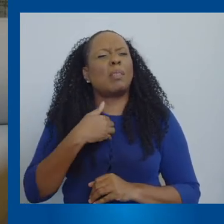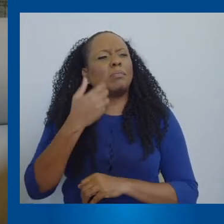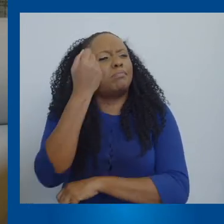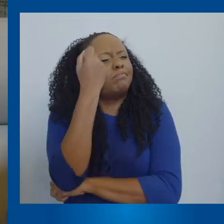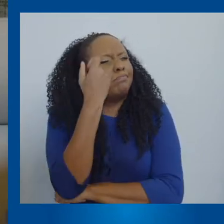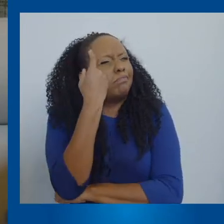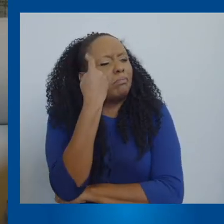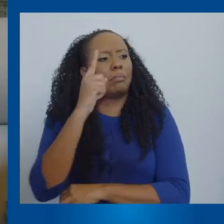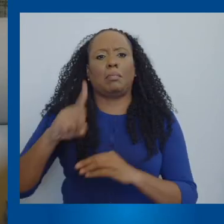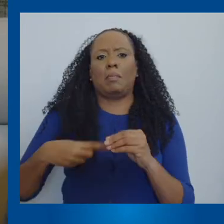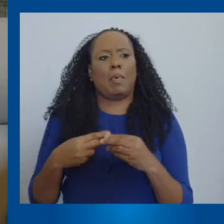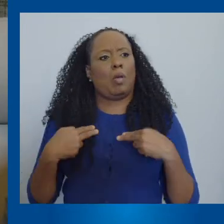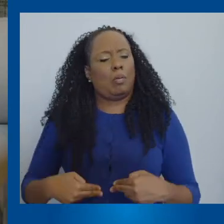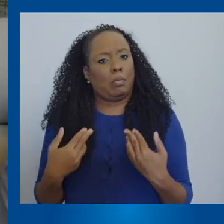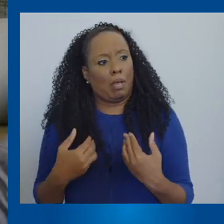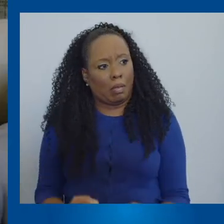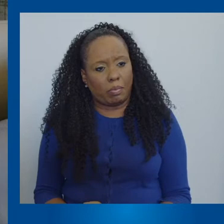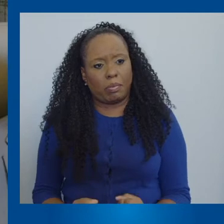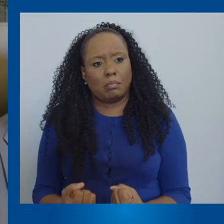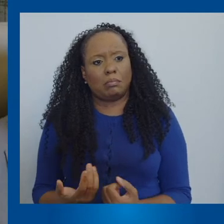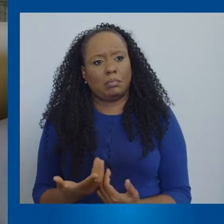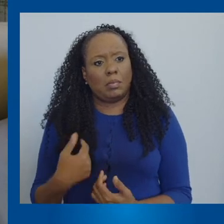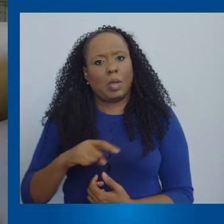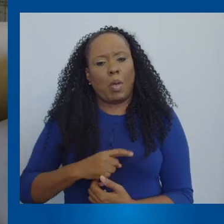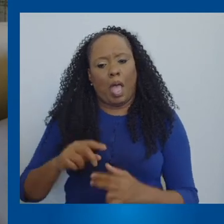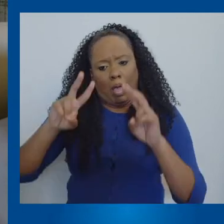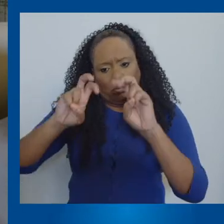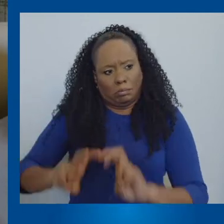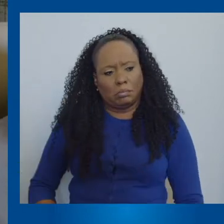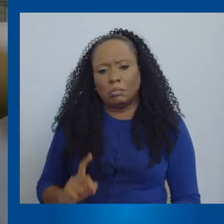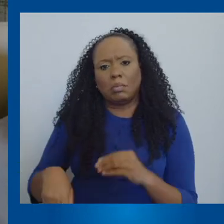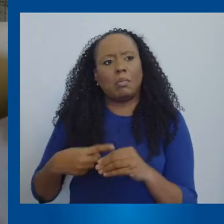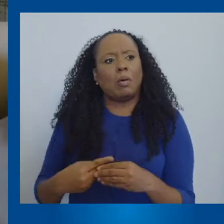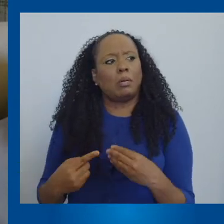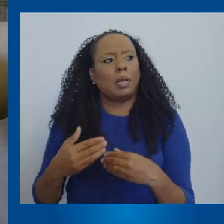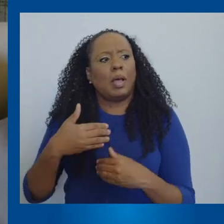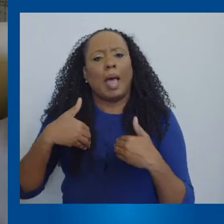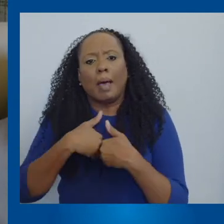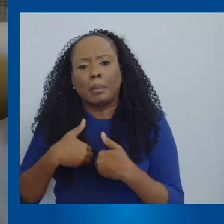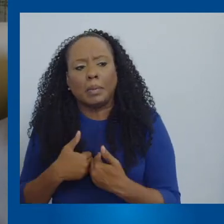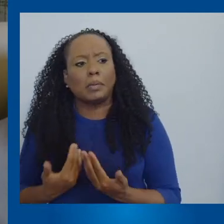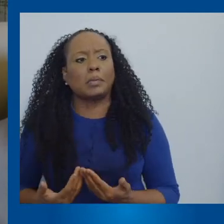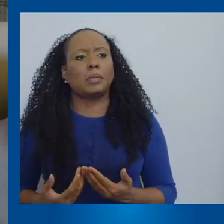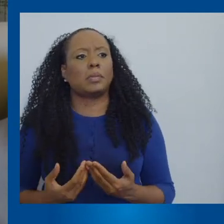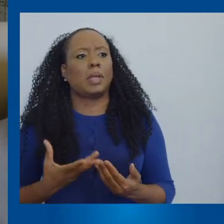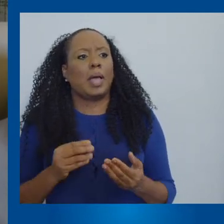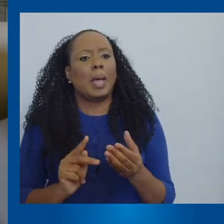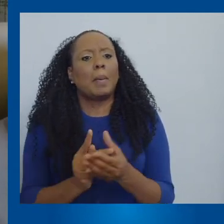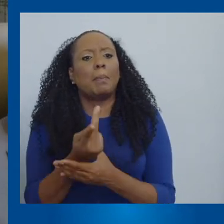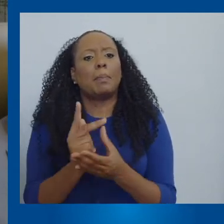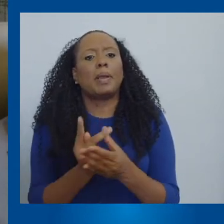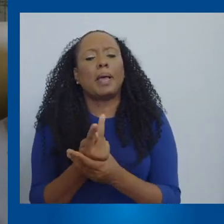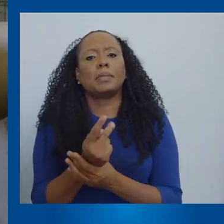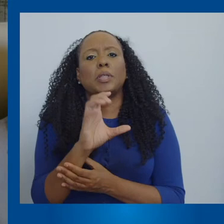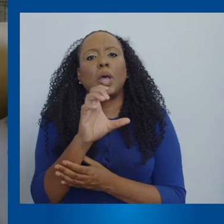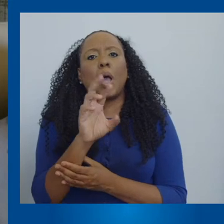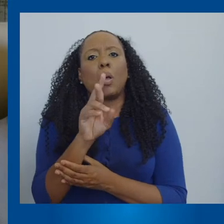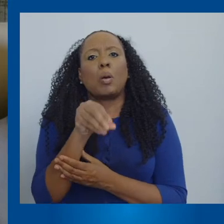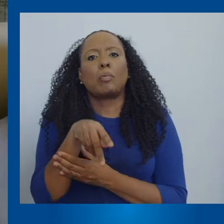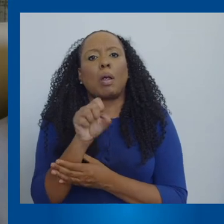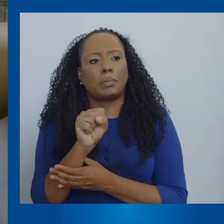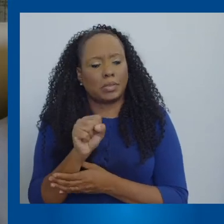health, very little knowledge about of what is happening in the animal and the plant and the environmental aspects of the situation that we